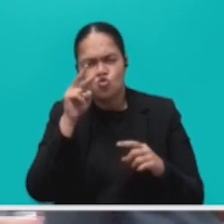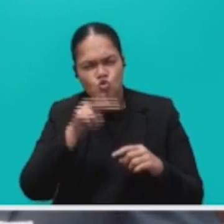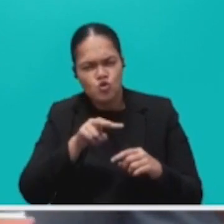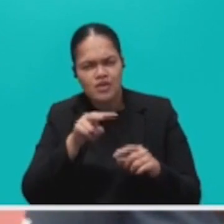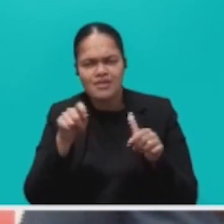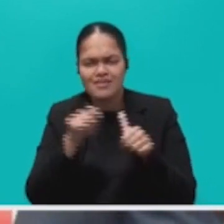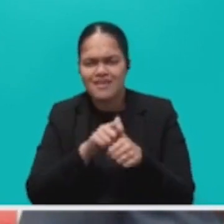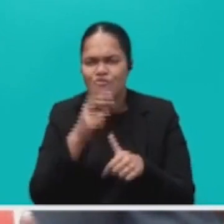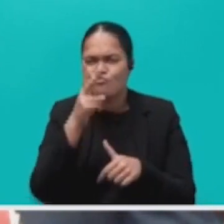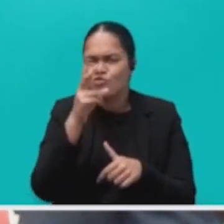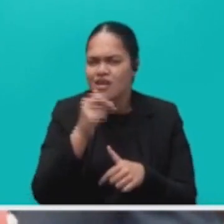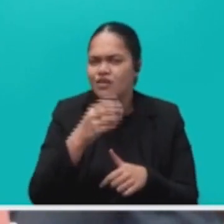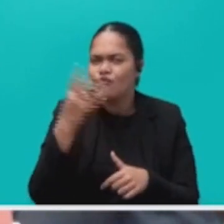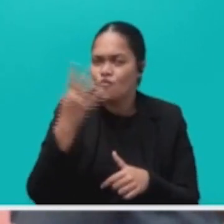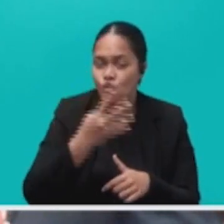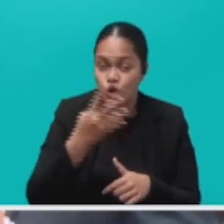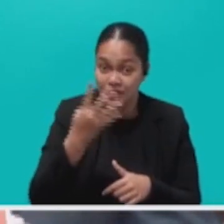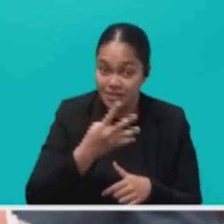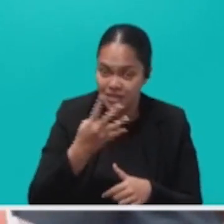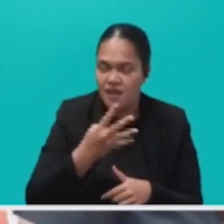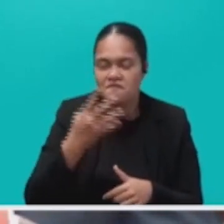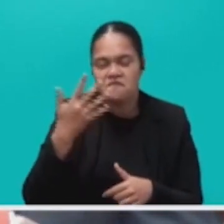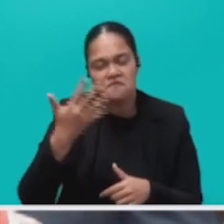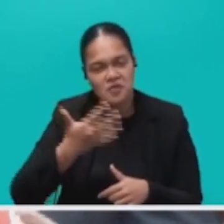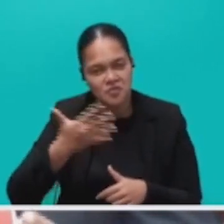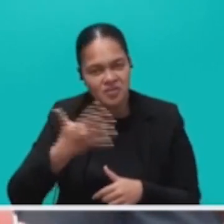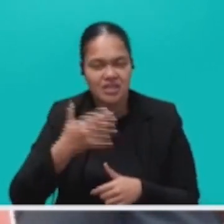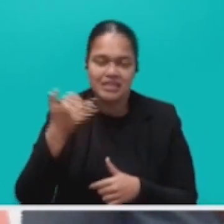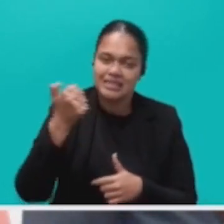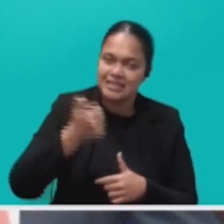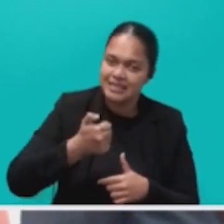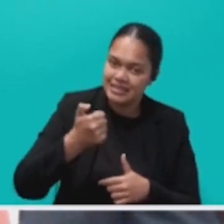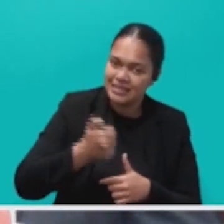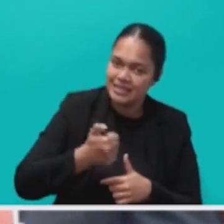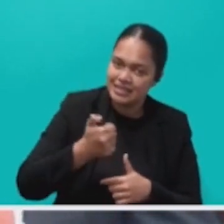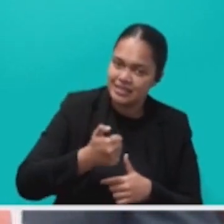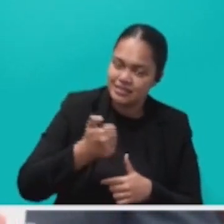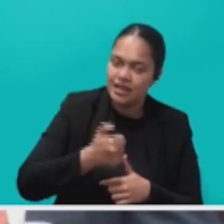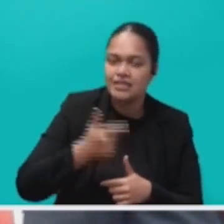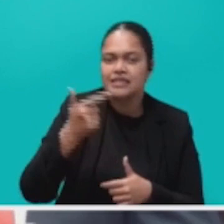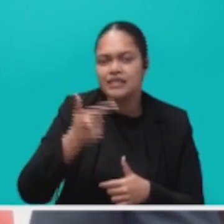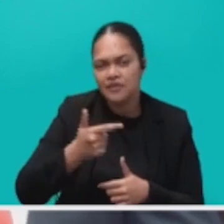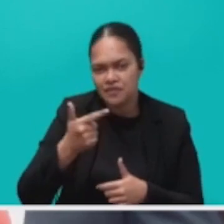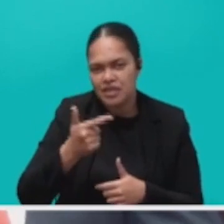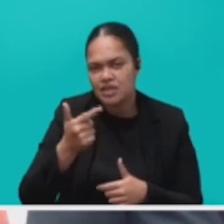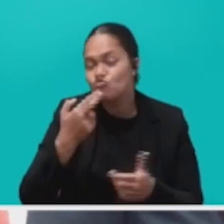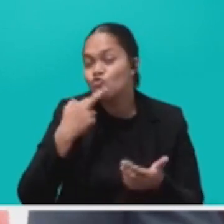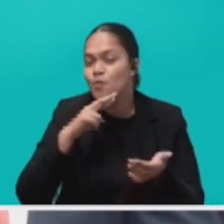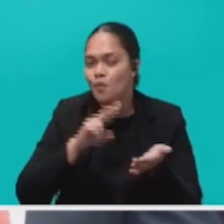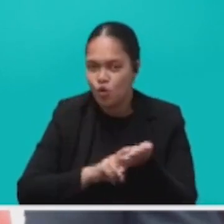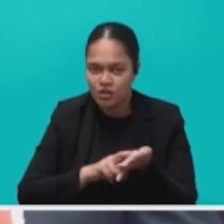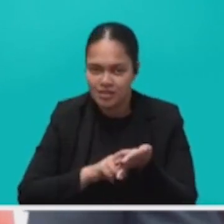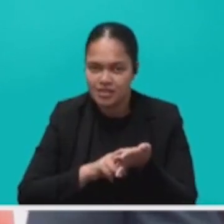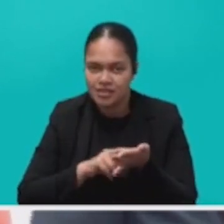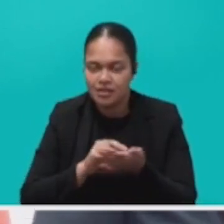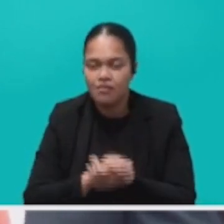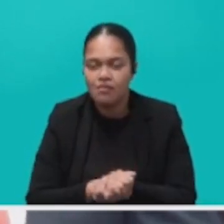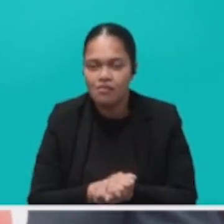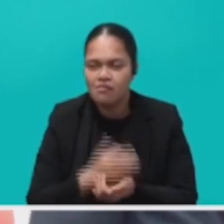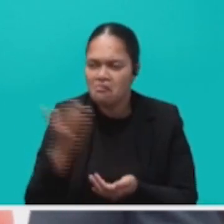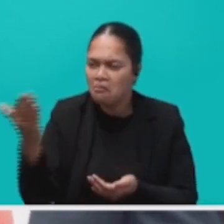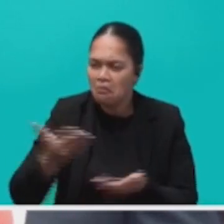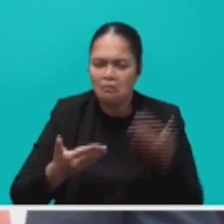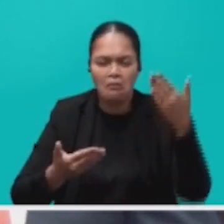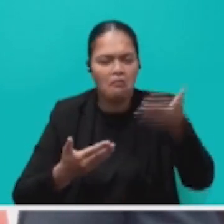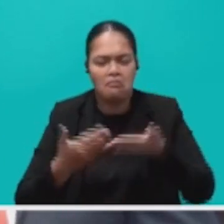at 2014, 15, 16, 17 reports. This,